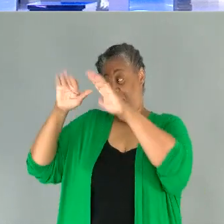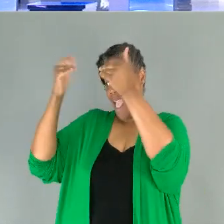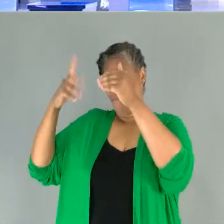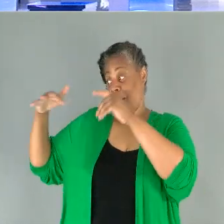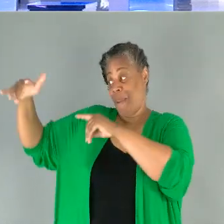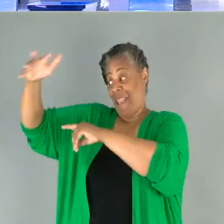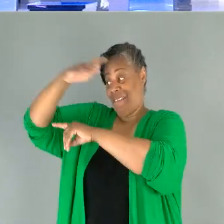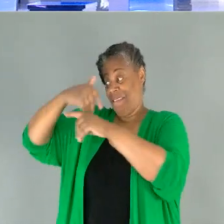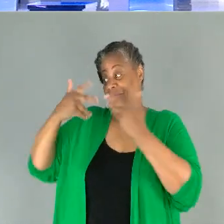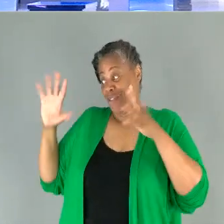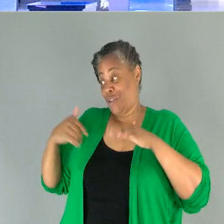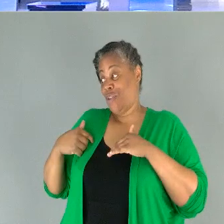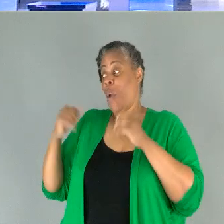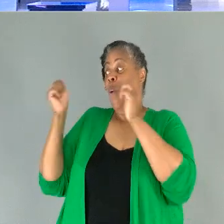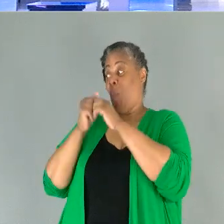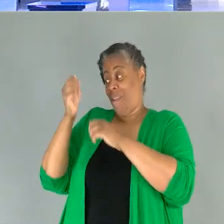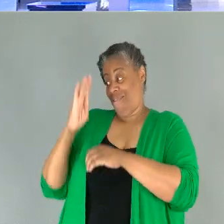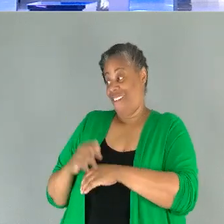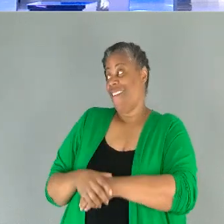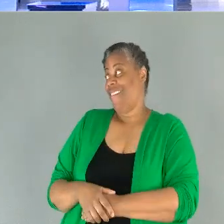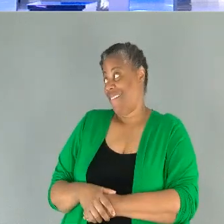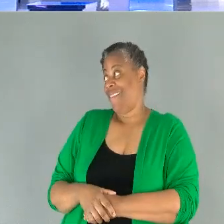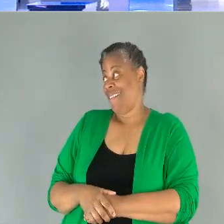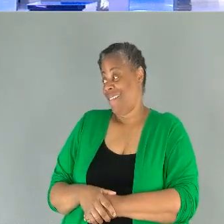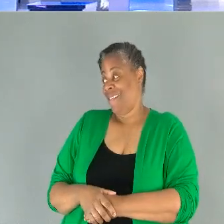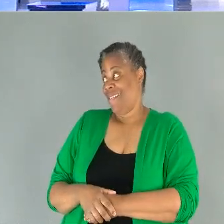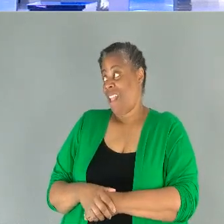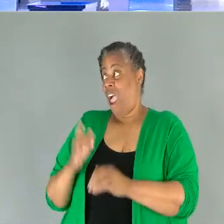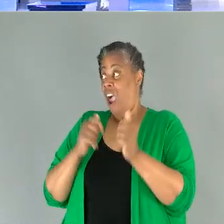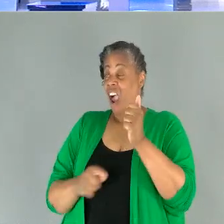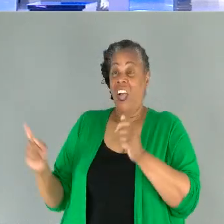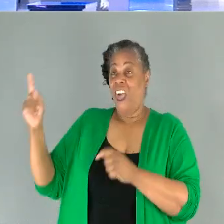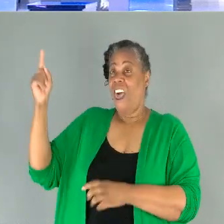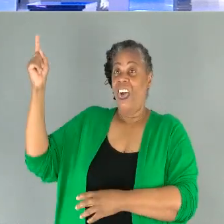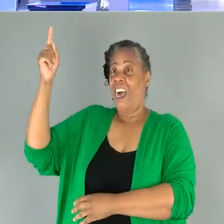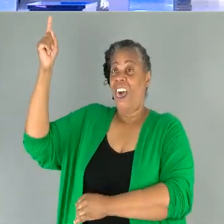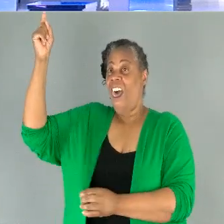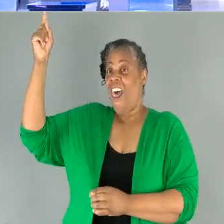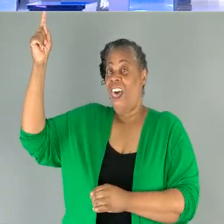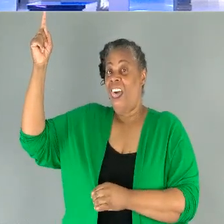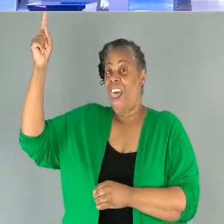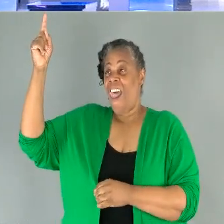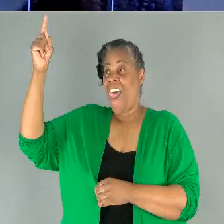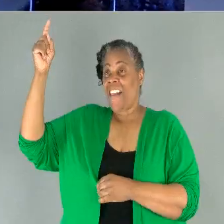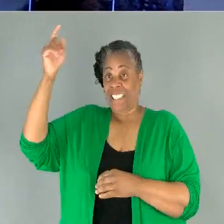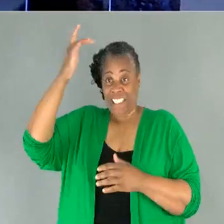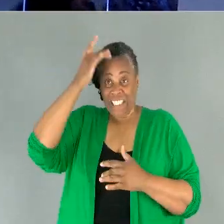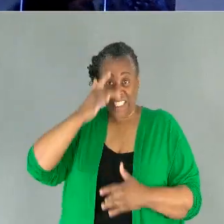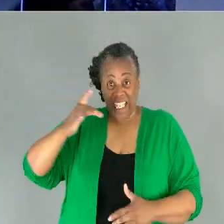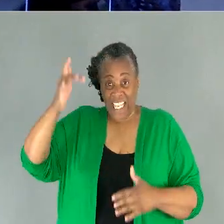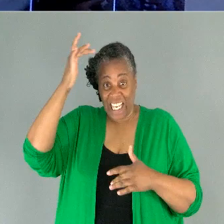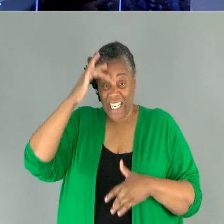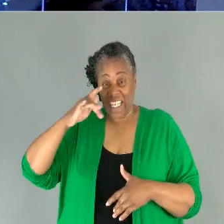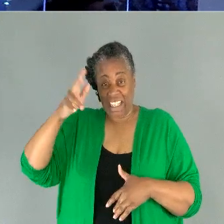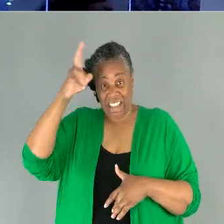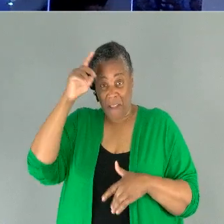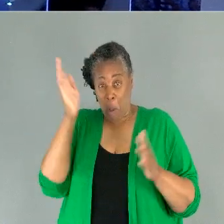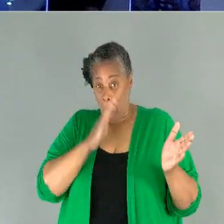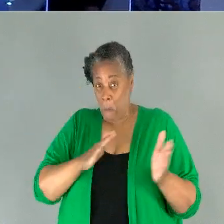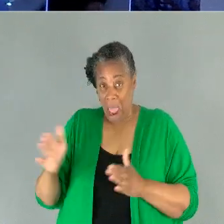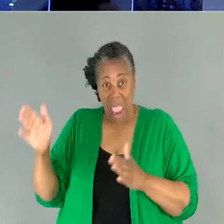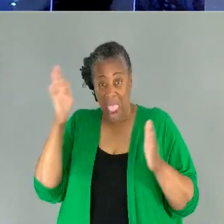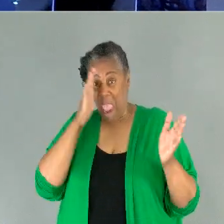places with him, far above all sickness and